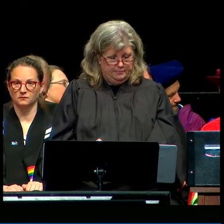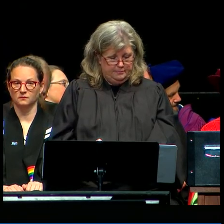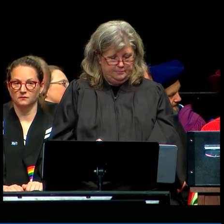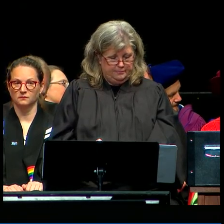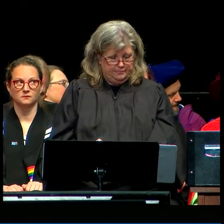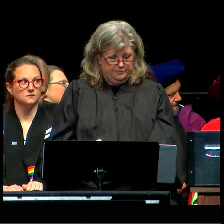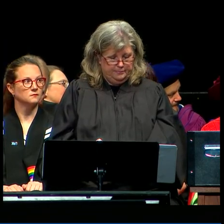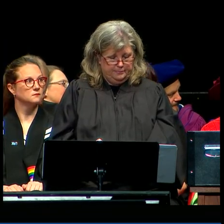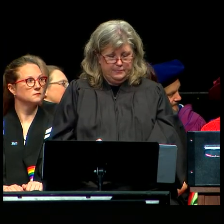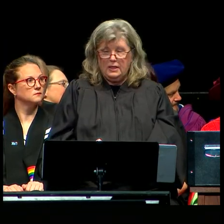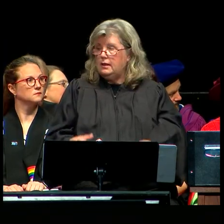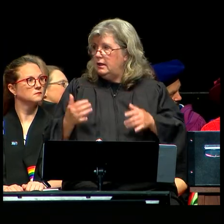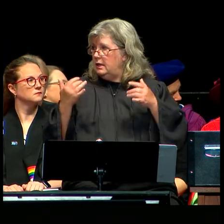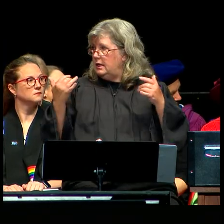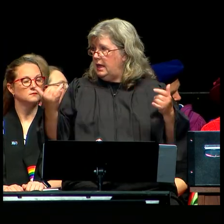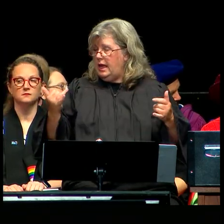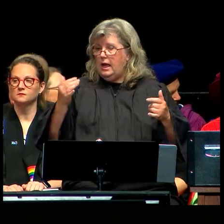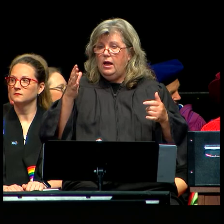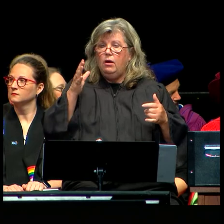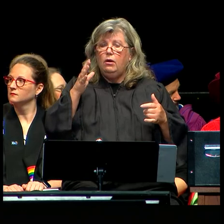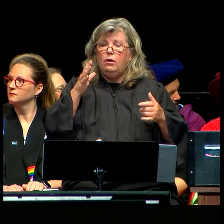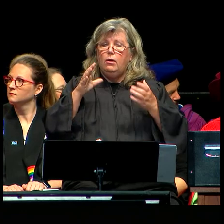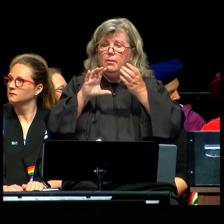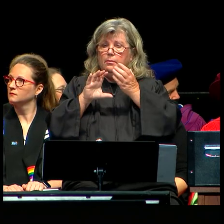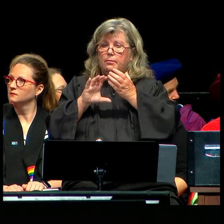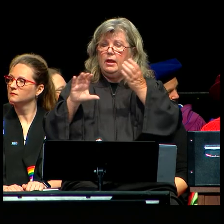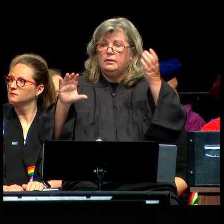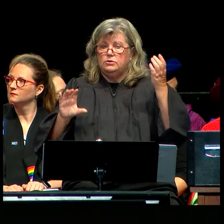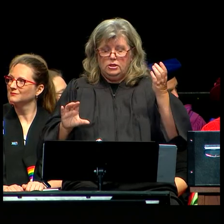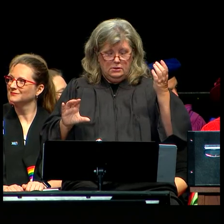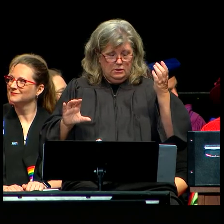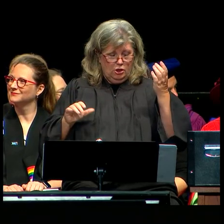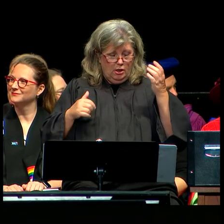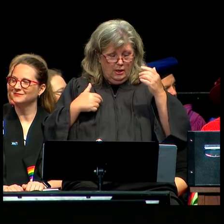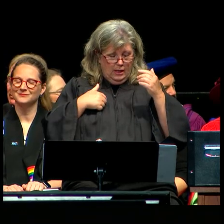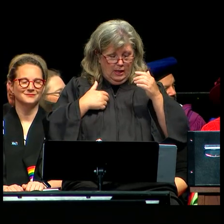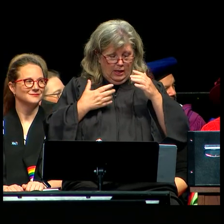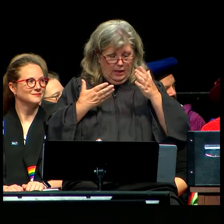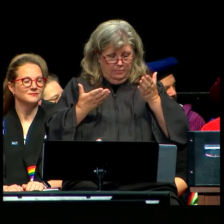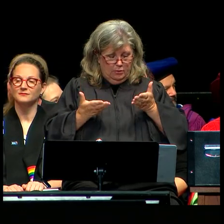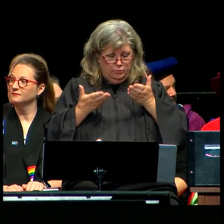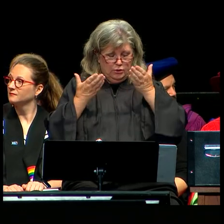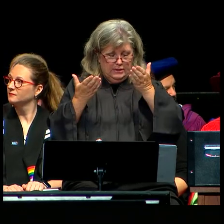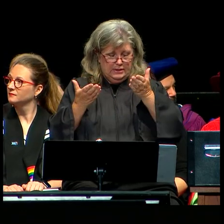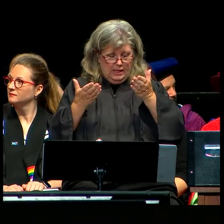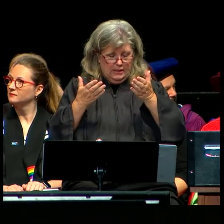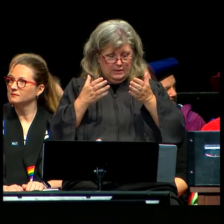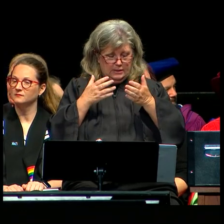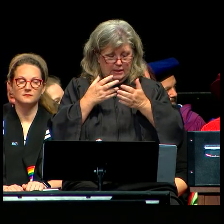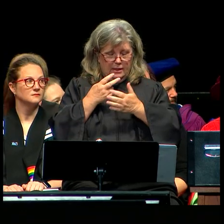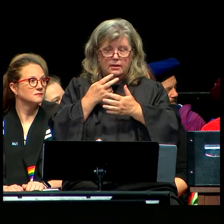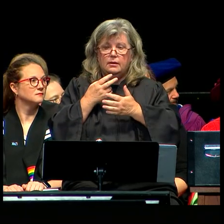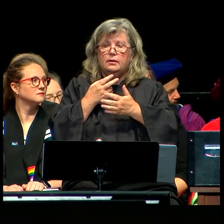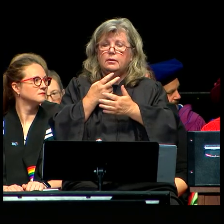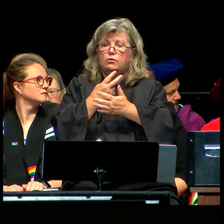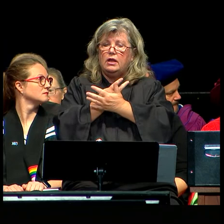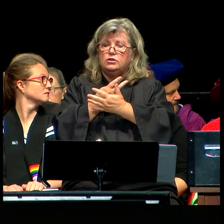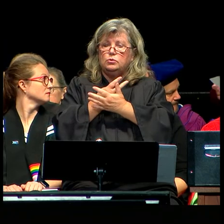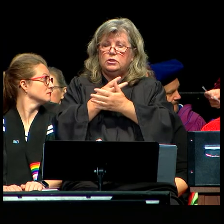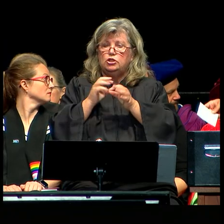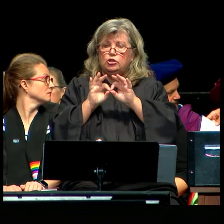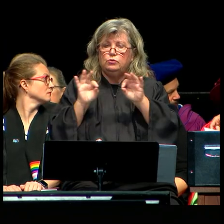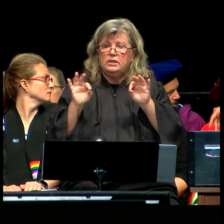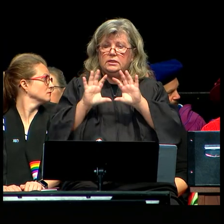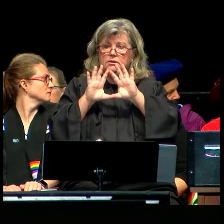Madam Chancellor, I have the honor to present candidates for the graduate degrees in the Faculty of Science.